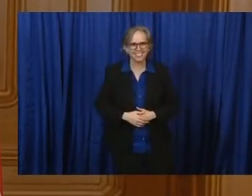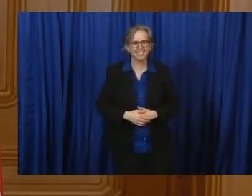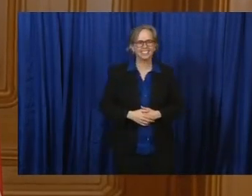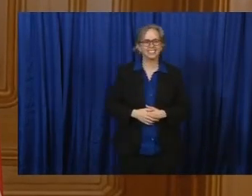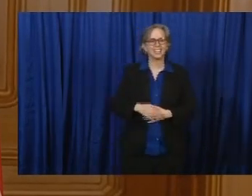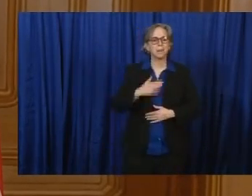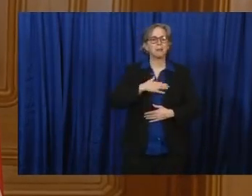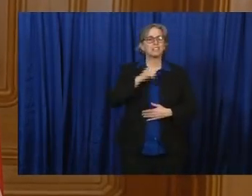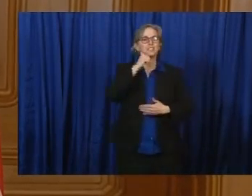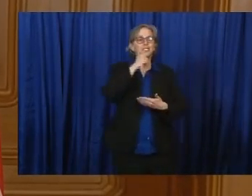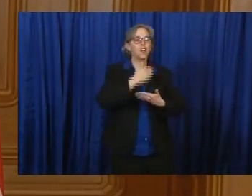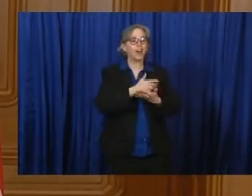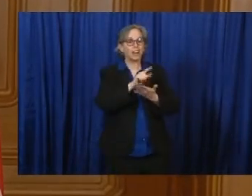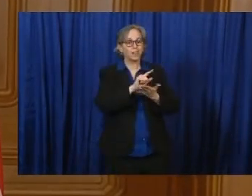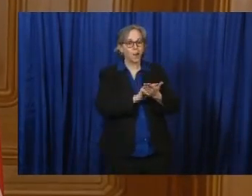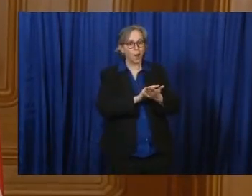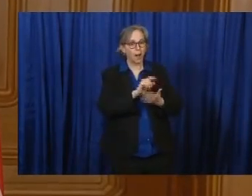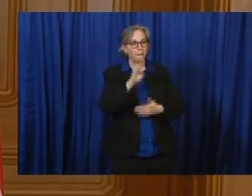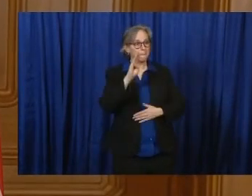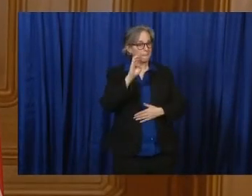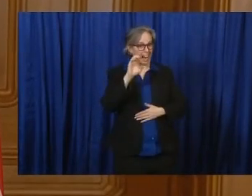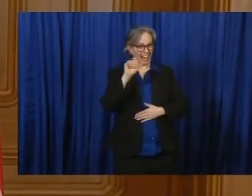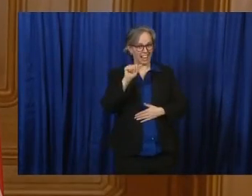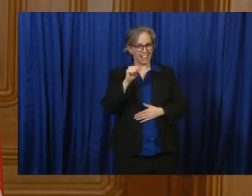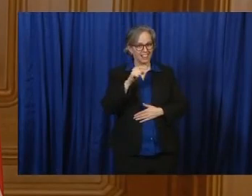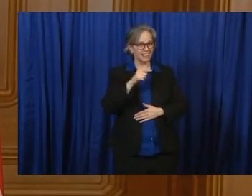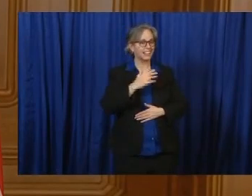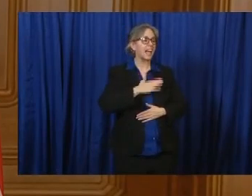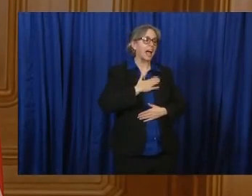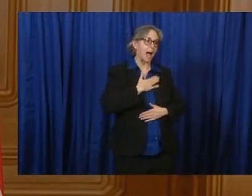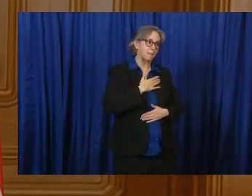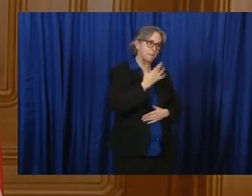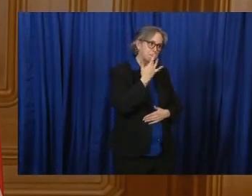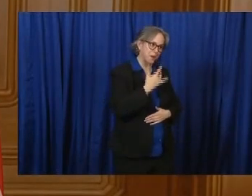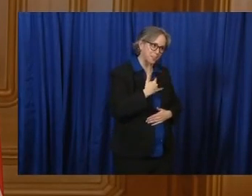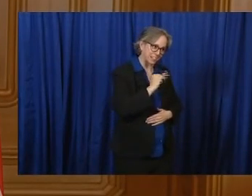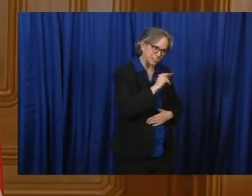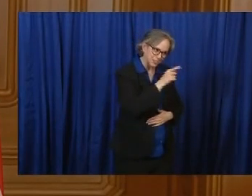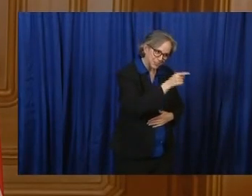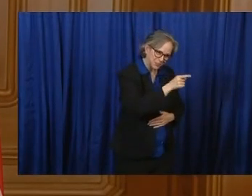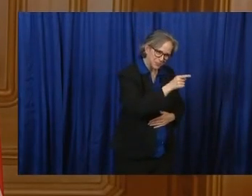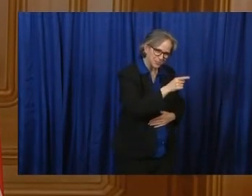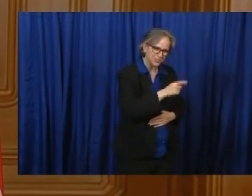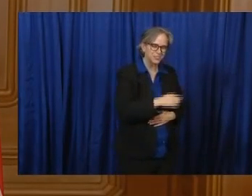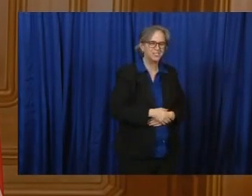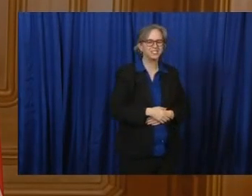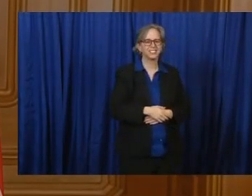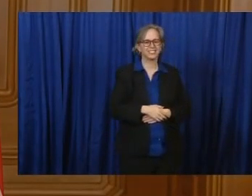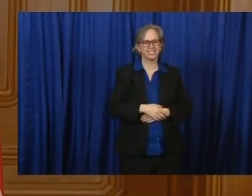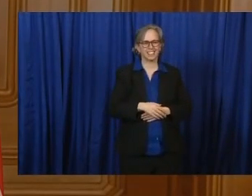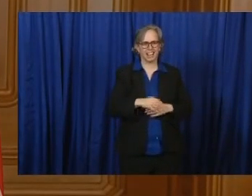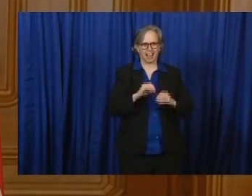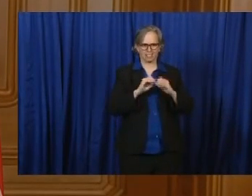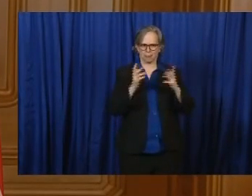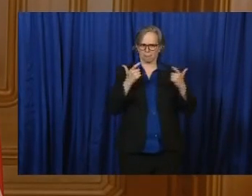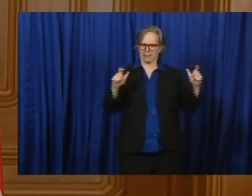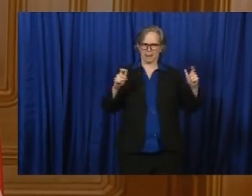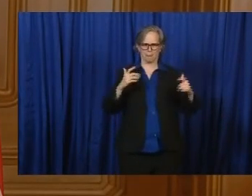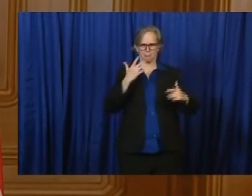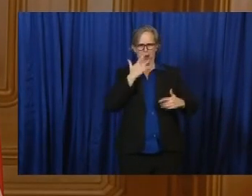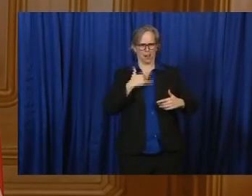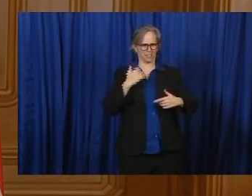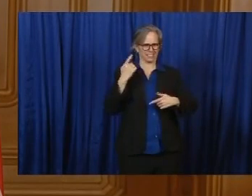daughter-in-law Becca as well. Becca, happy birthday. This is, as you can see, this is a big birthday day in the DeWine